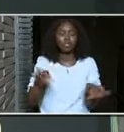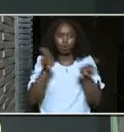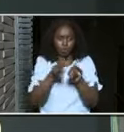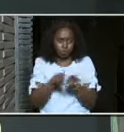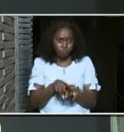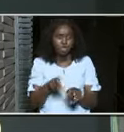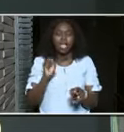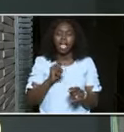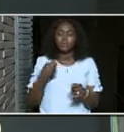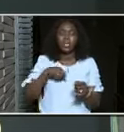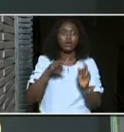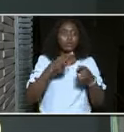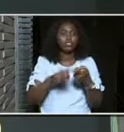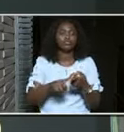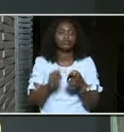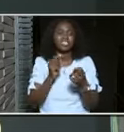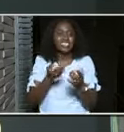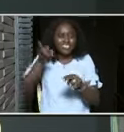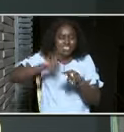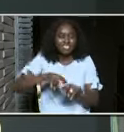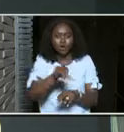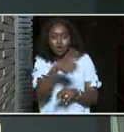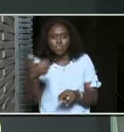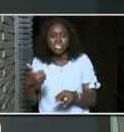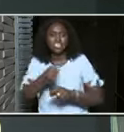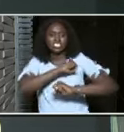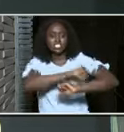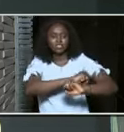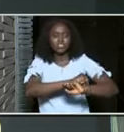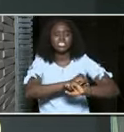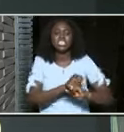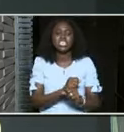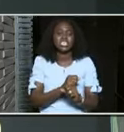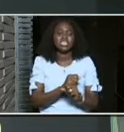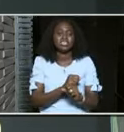are going to increase the other security agencies, ranging from the